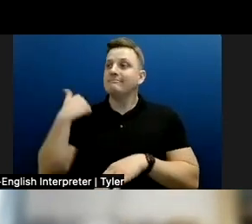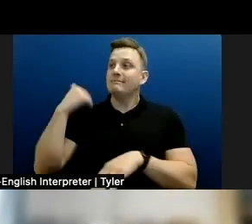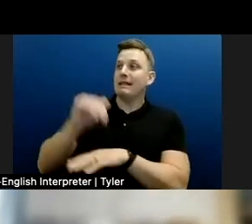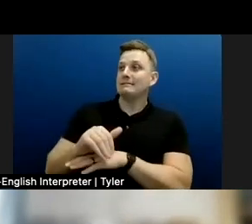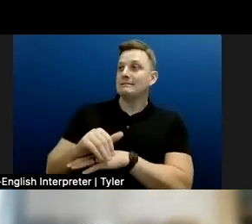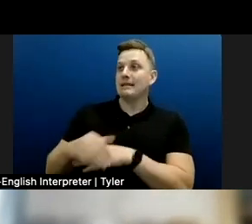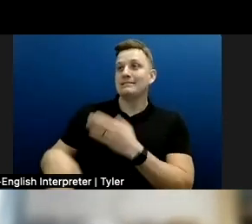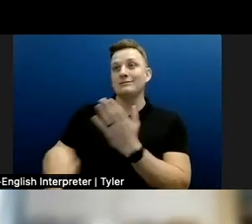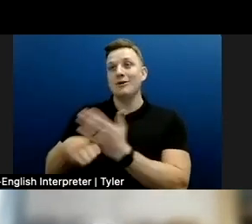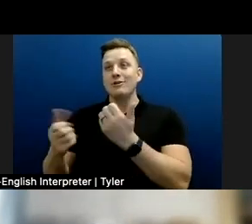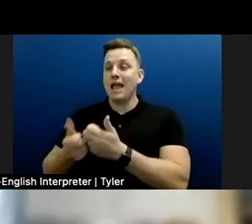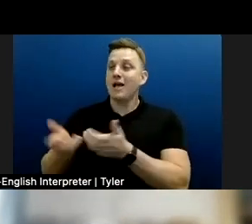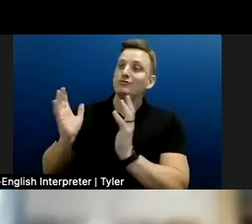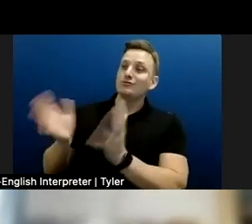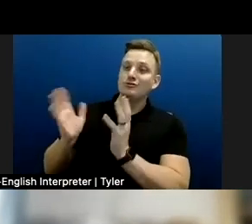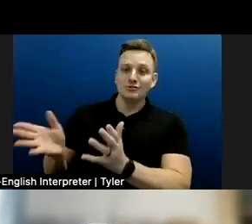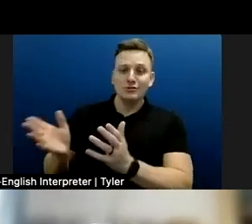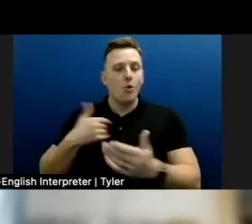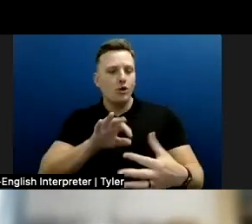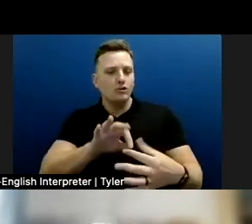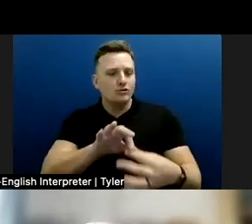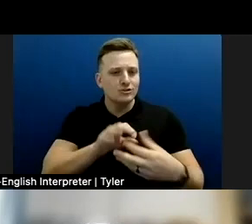soccer results.